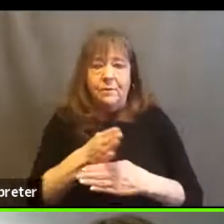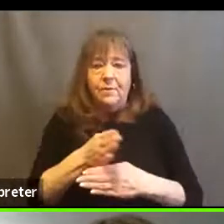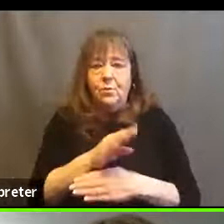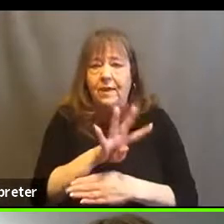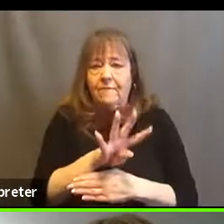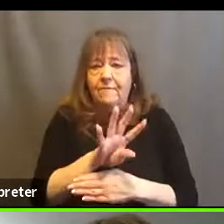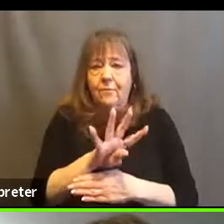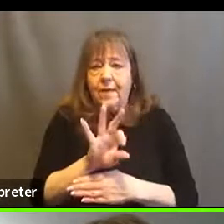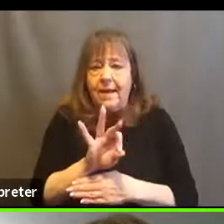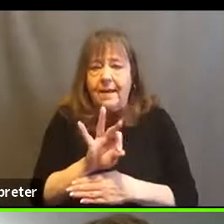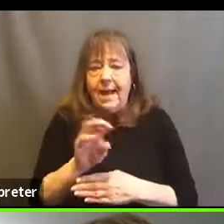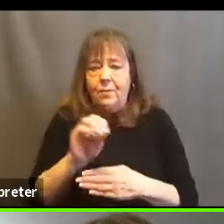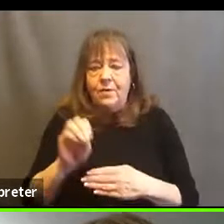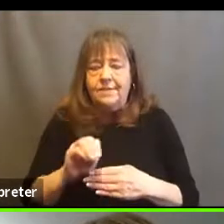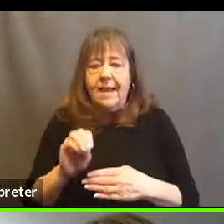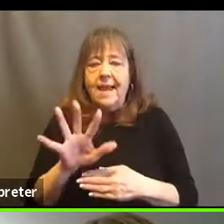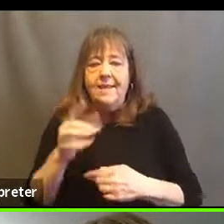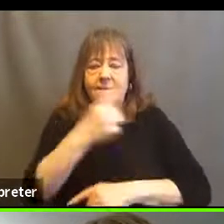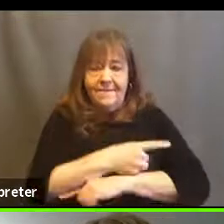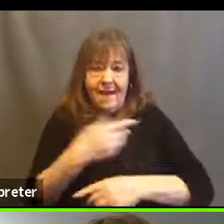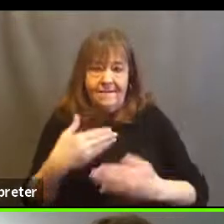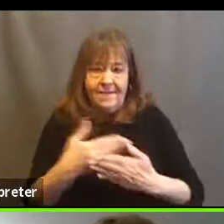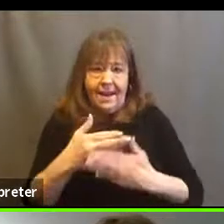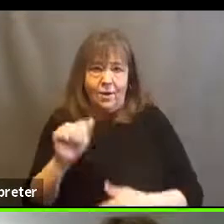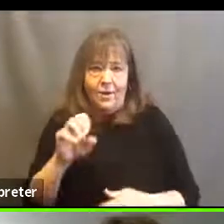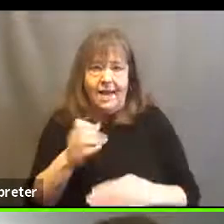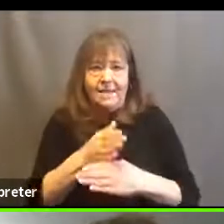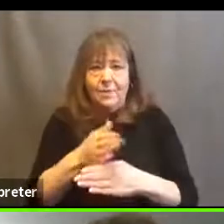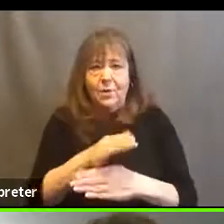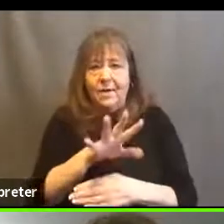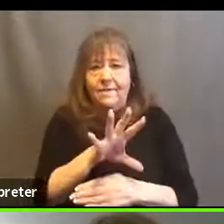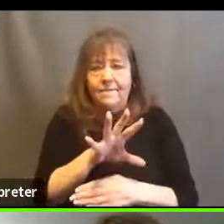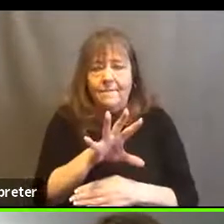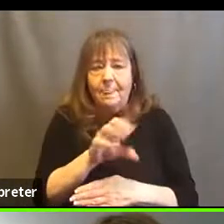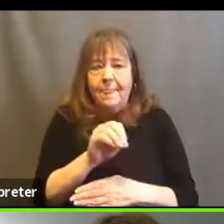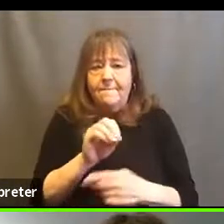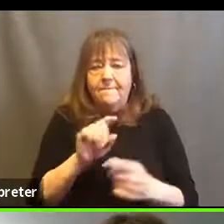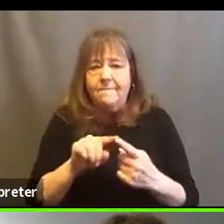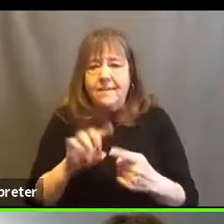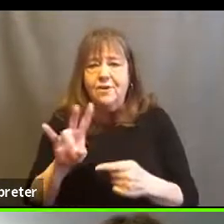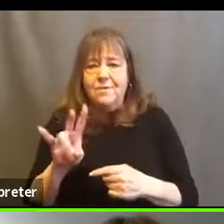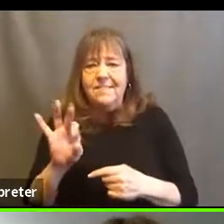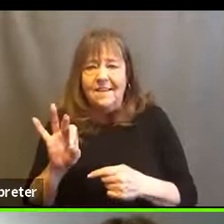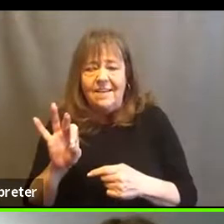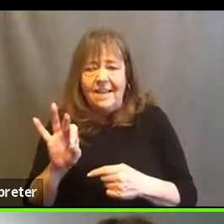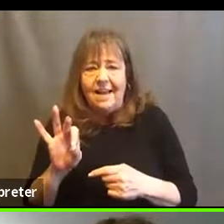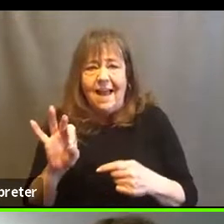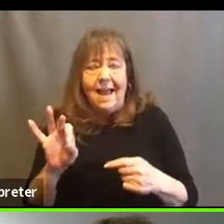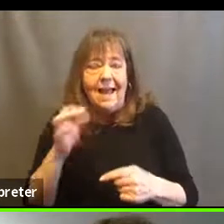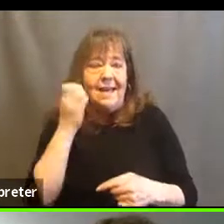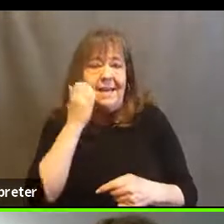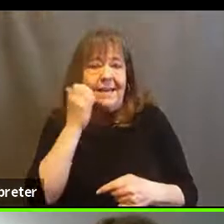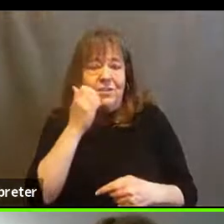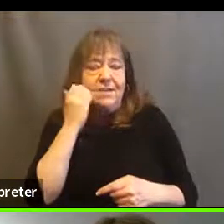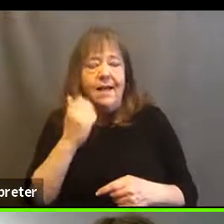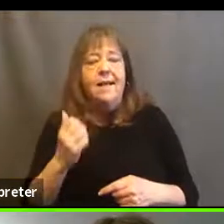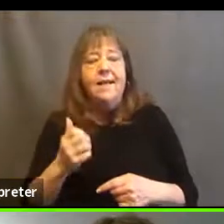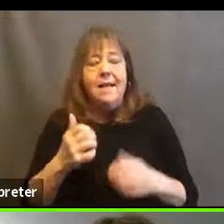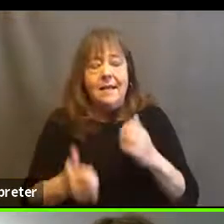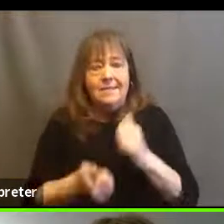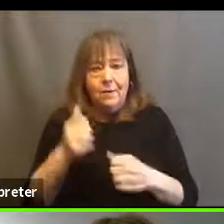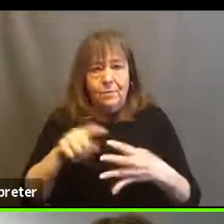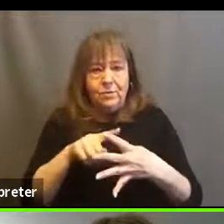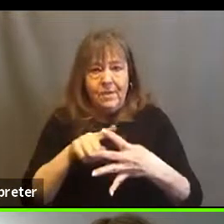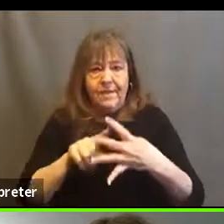and a 5-day new case average between 50 and 79 new cases per day. And most of those